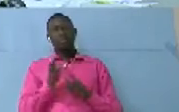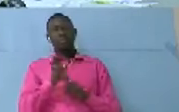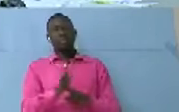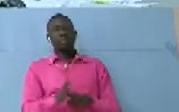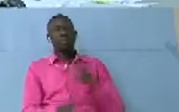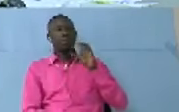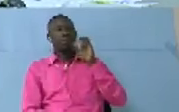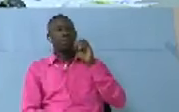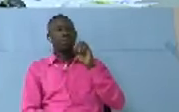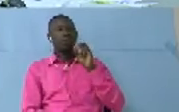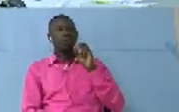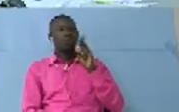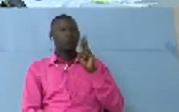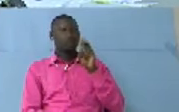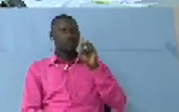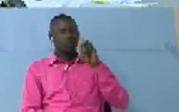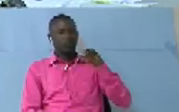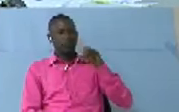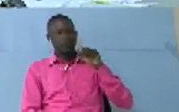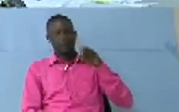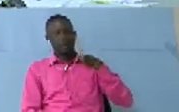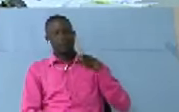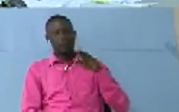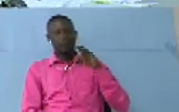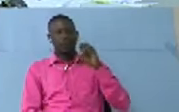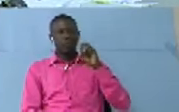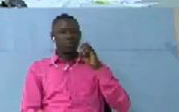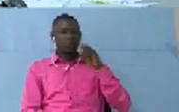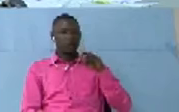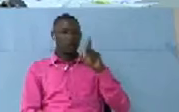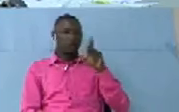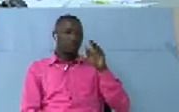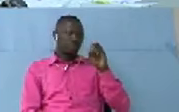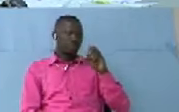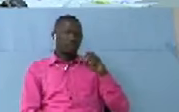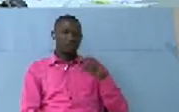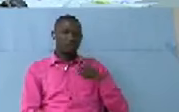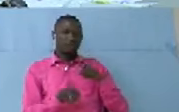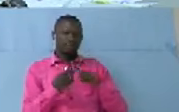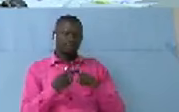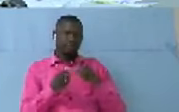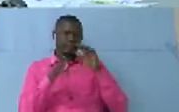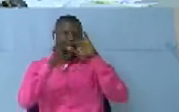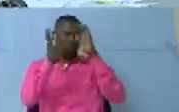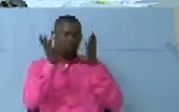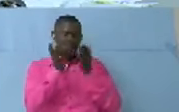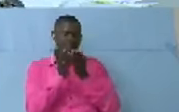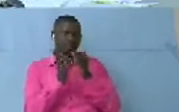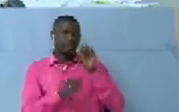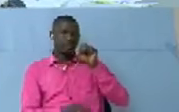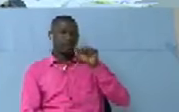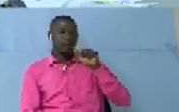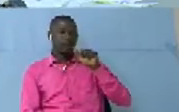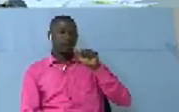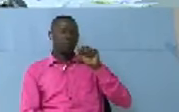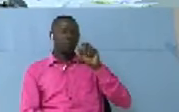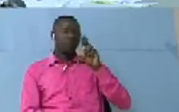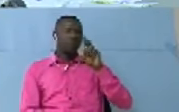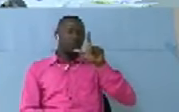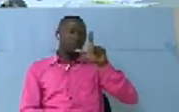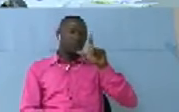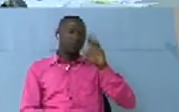Usman Sonko General Sol Baji. Usman Sonko General Sol Baji. And Yankuba Baji. Yankuba Baji. Who